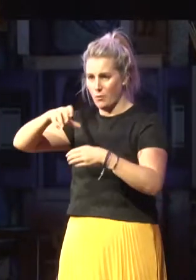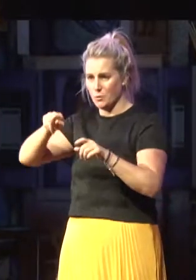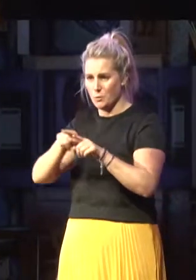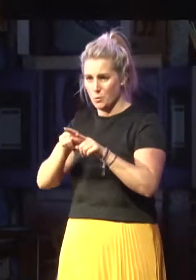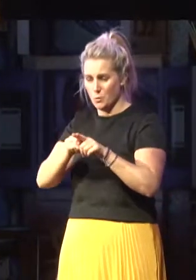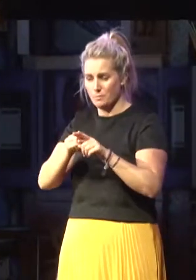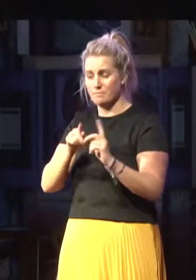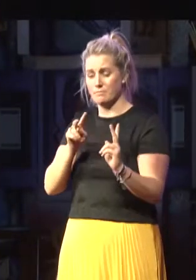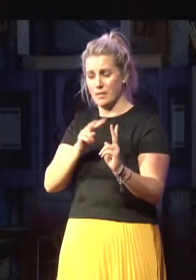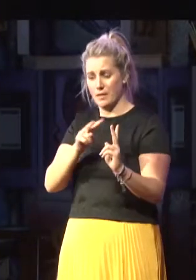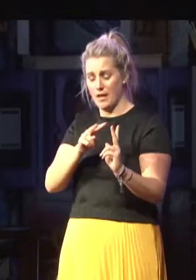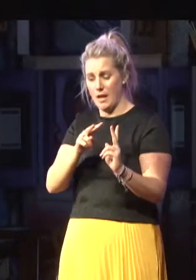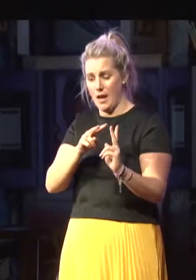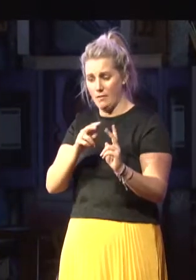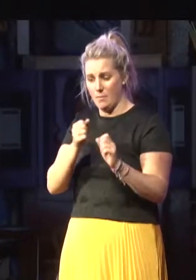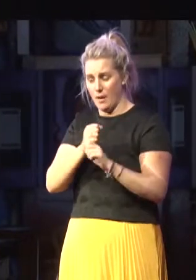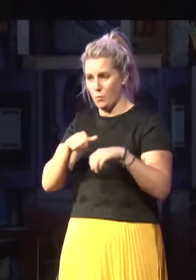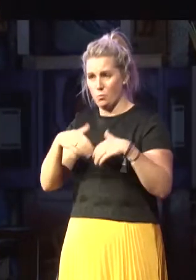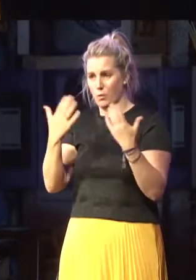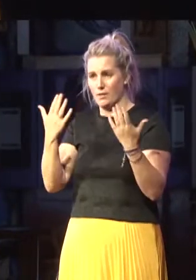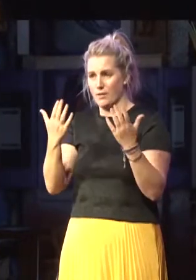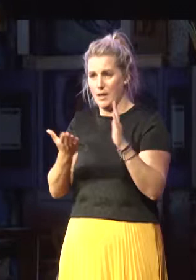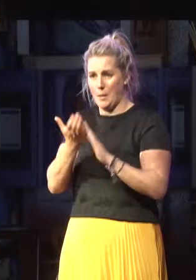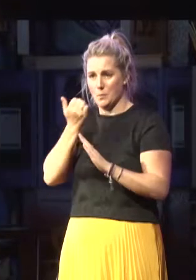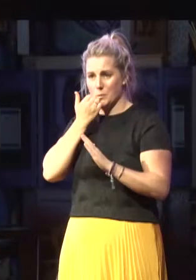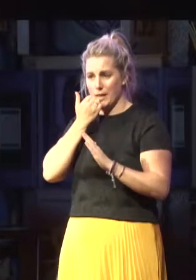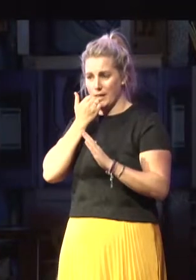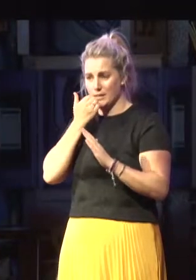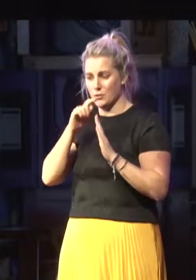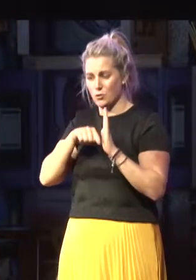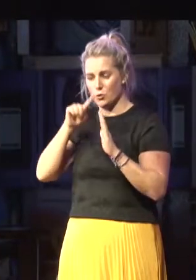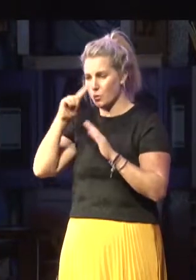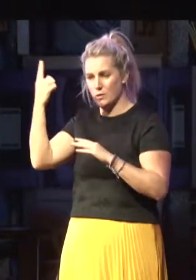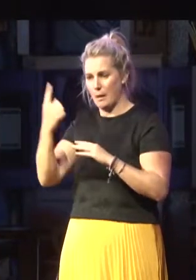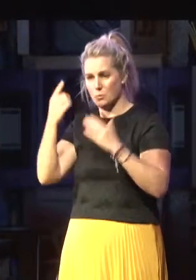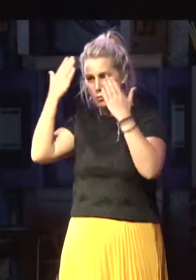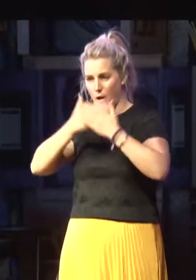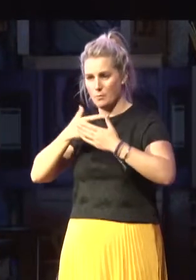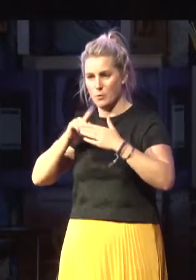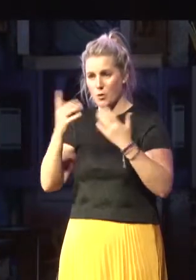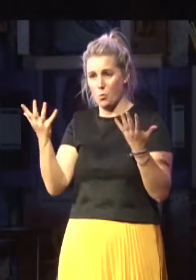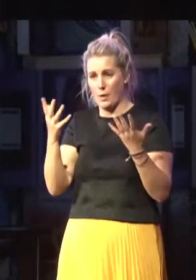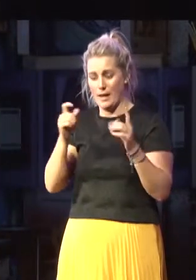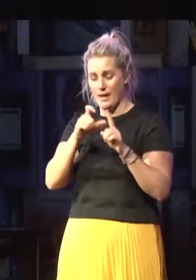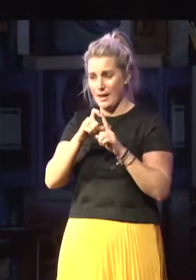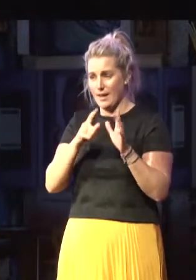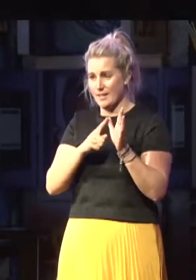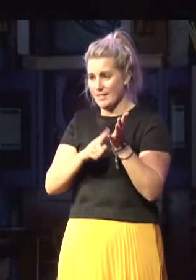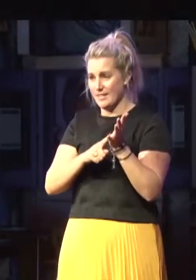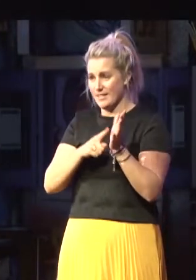made it what it is today, I guess. Josh couldn't be here tonight because he's in Dallas, Texas,